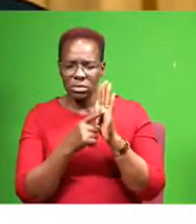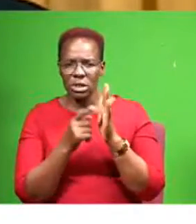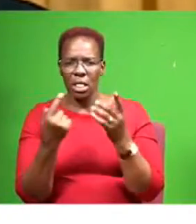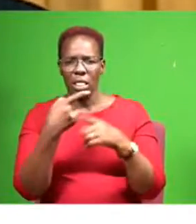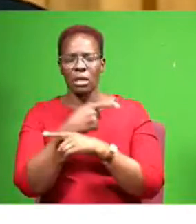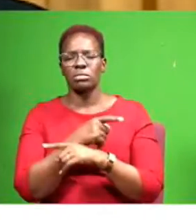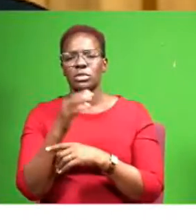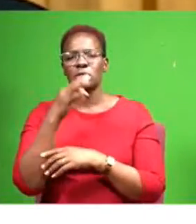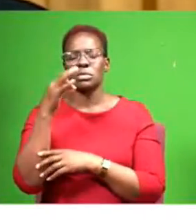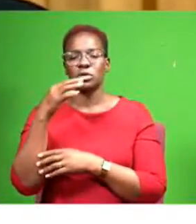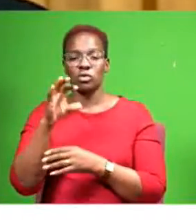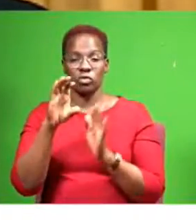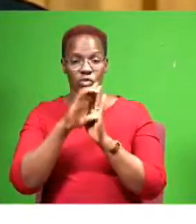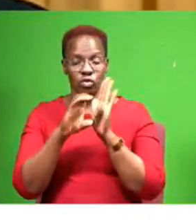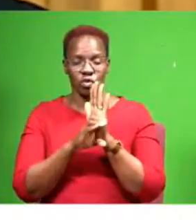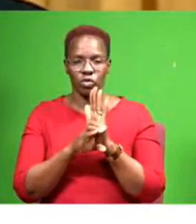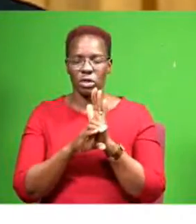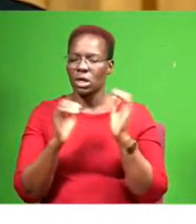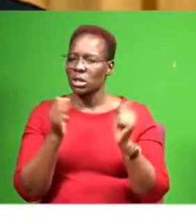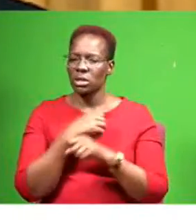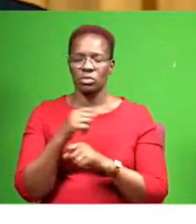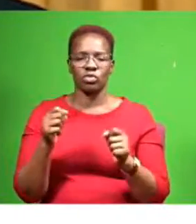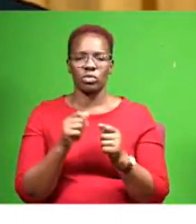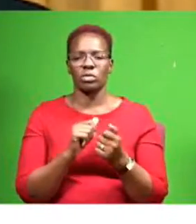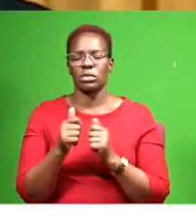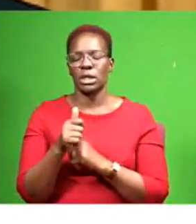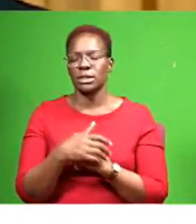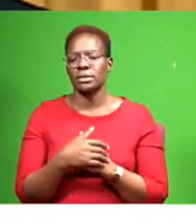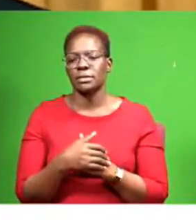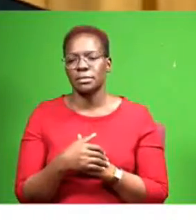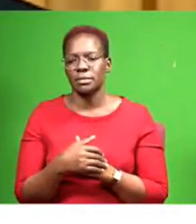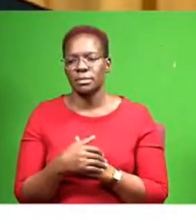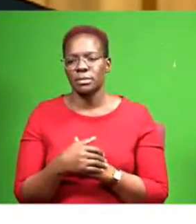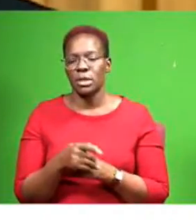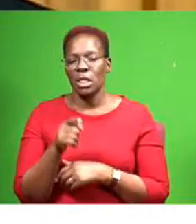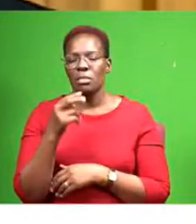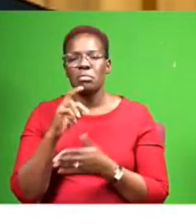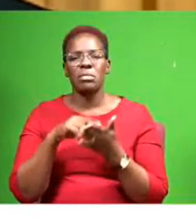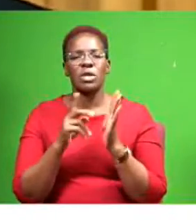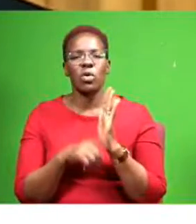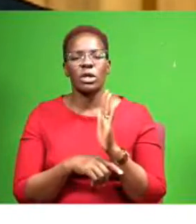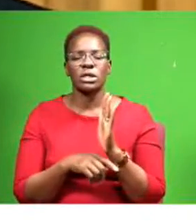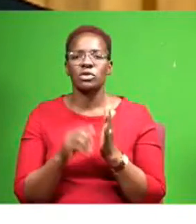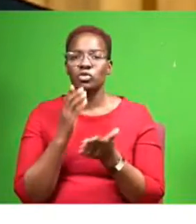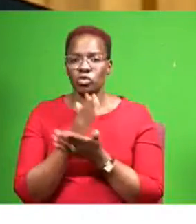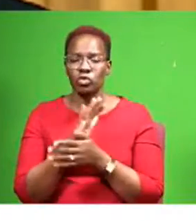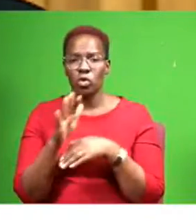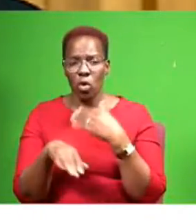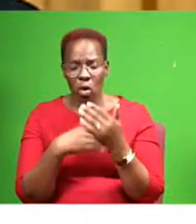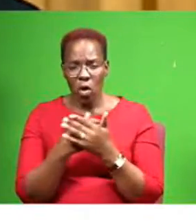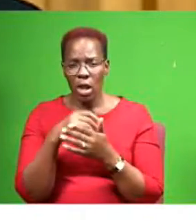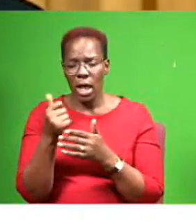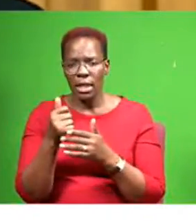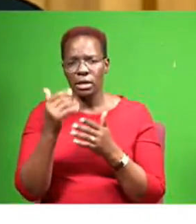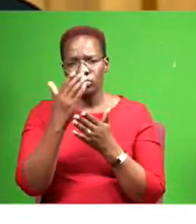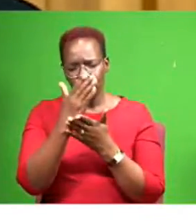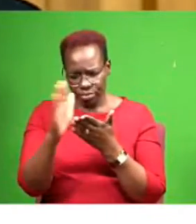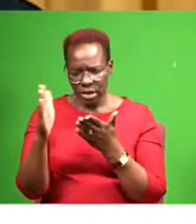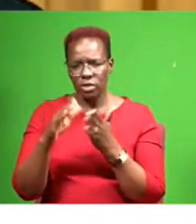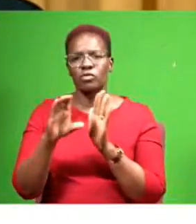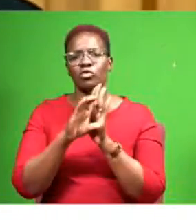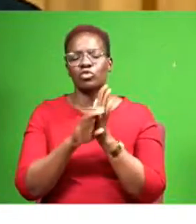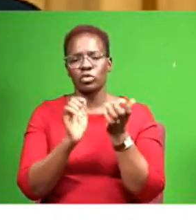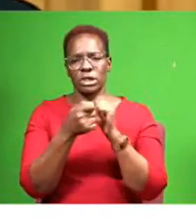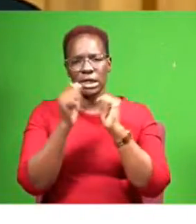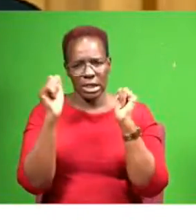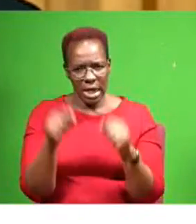spirit of the Constitution will not pass muster. That is to say that although all the core parts of the Constitution are